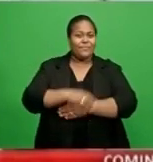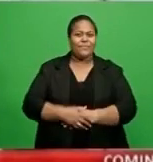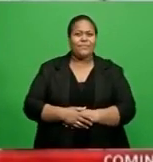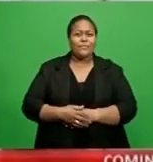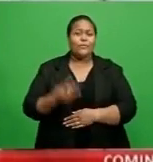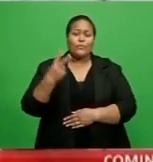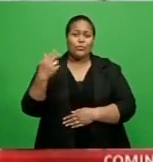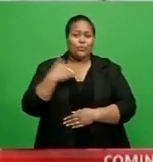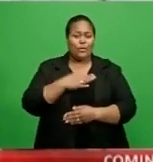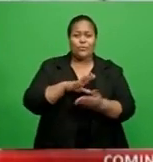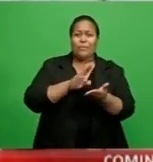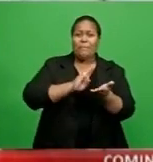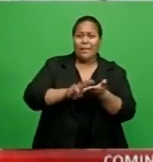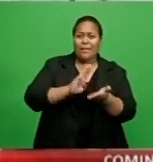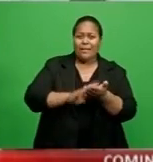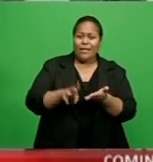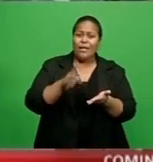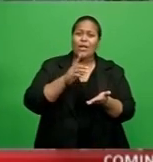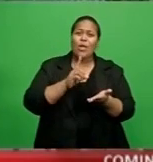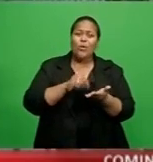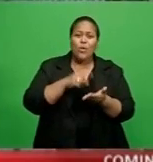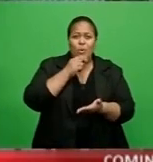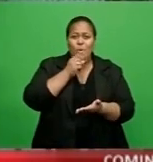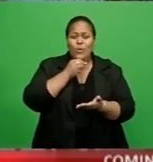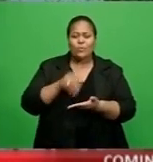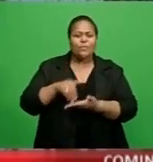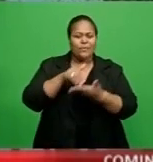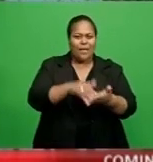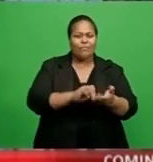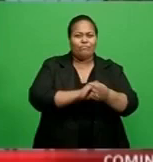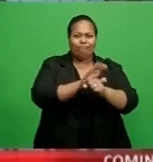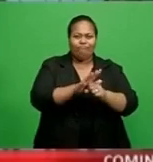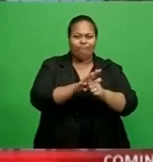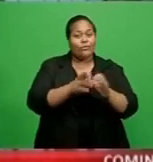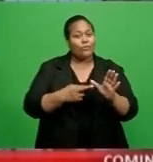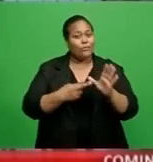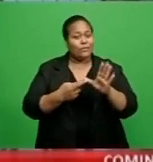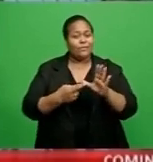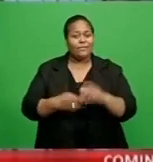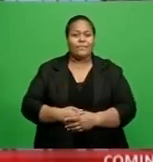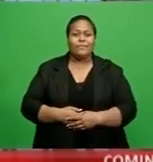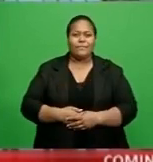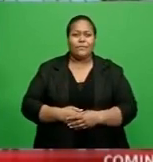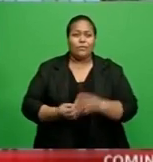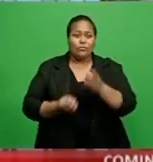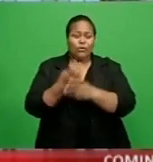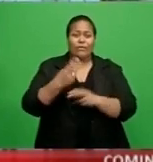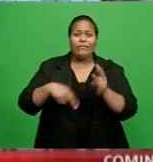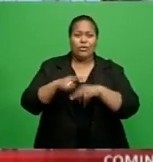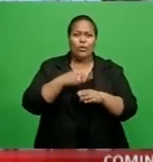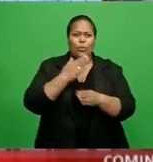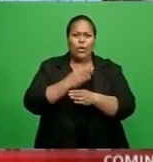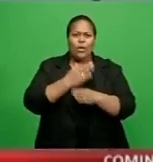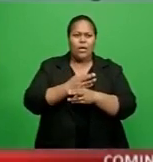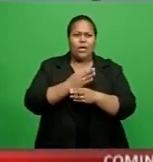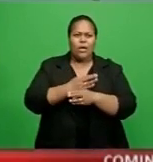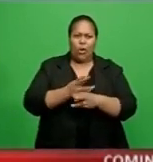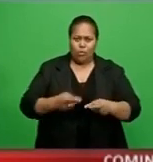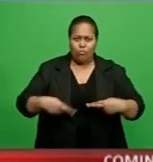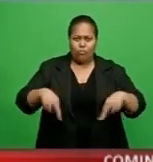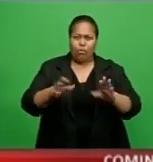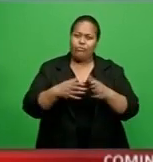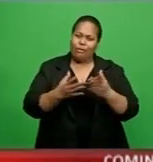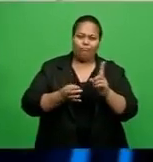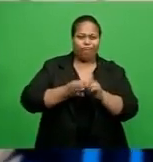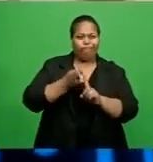200 million ADB loan to help in COVID response. And in growing Fiji, work on Queen Elizabeth Drive progresses well. Stay with